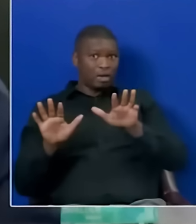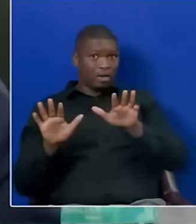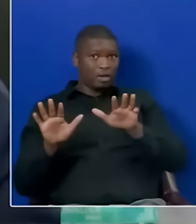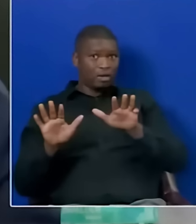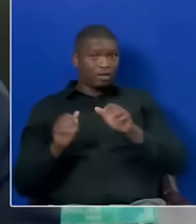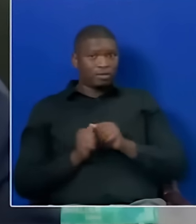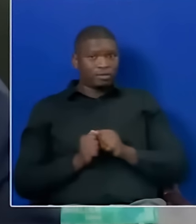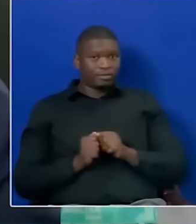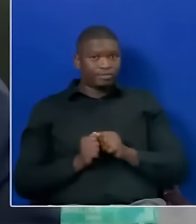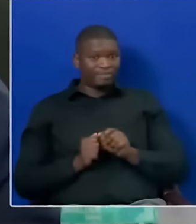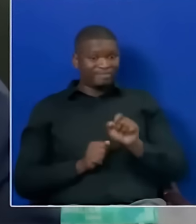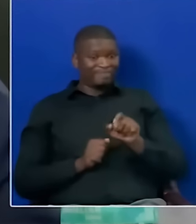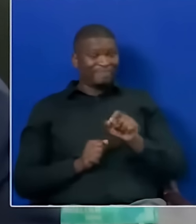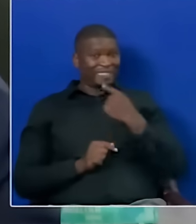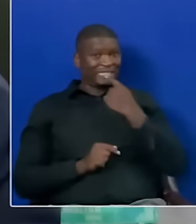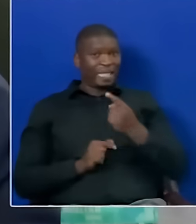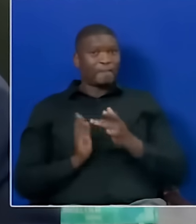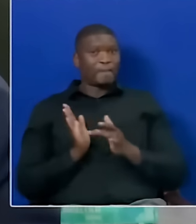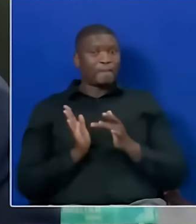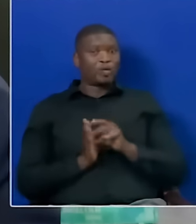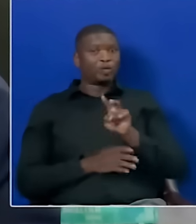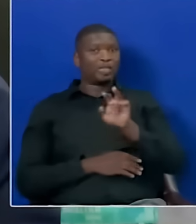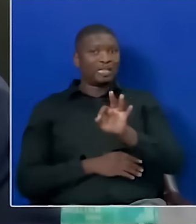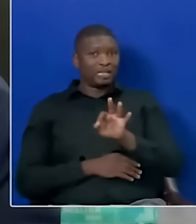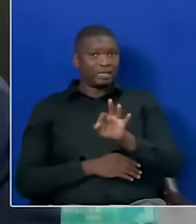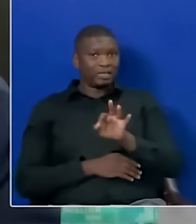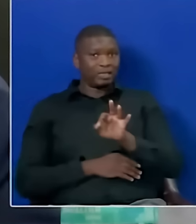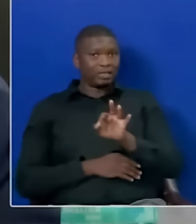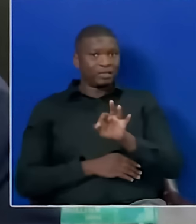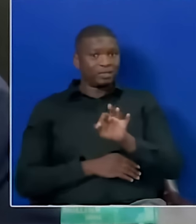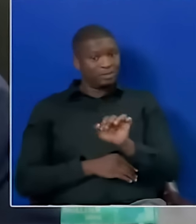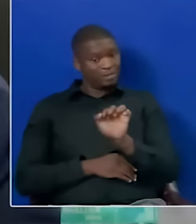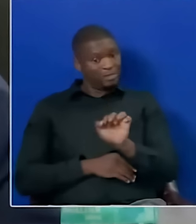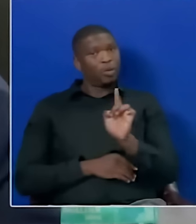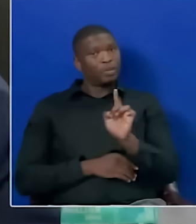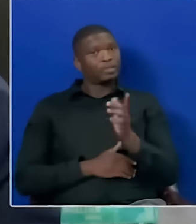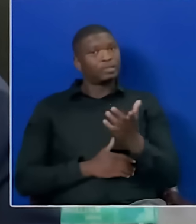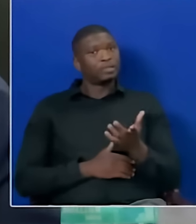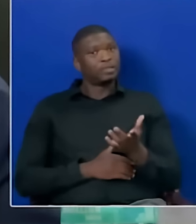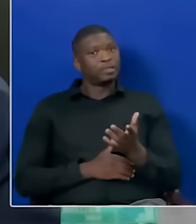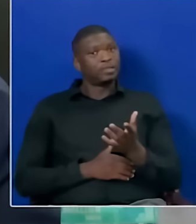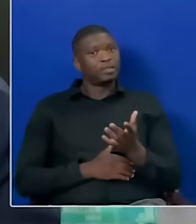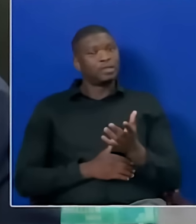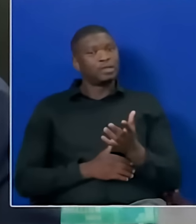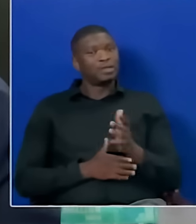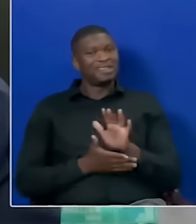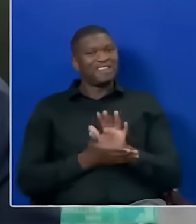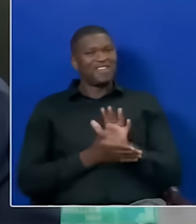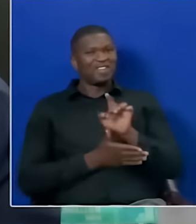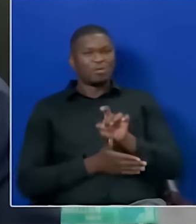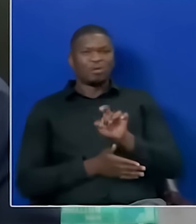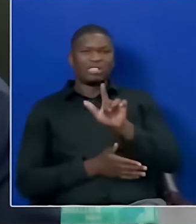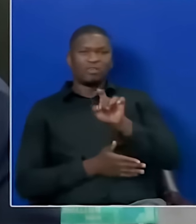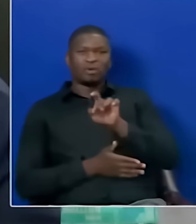4.9 on page 23 is the 15 7.62 by 39 millimeter